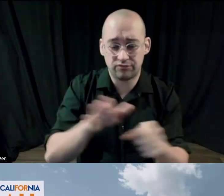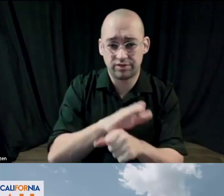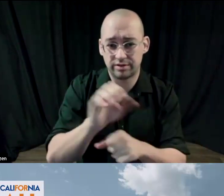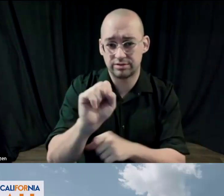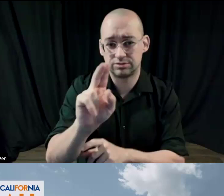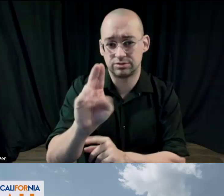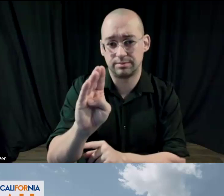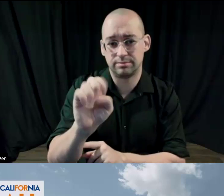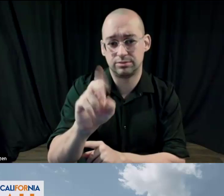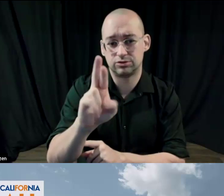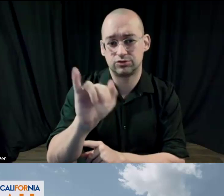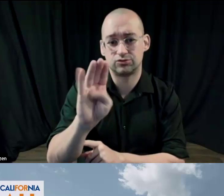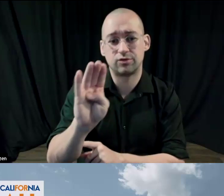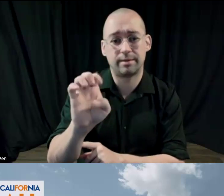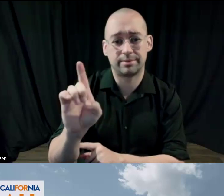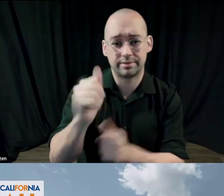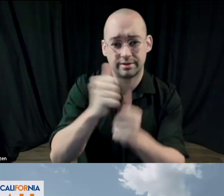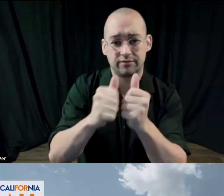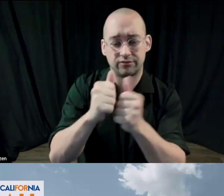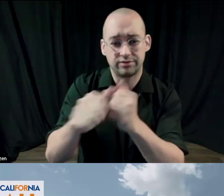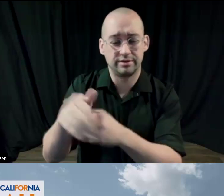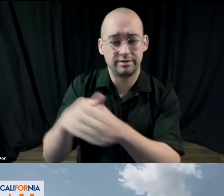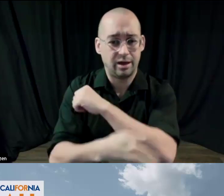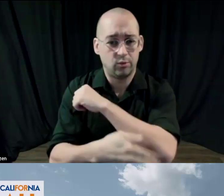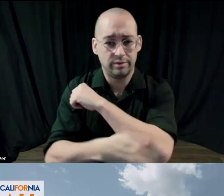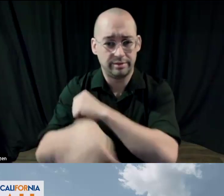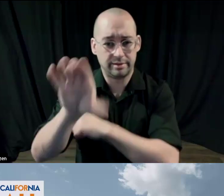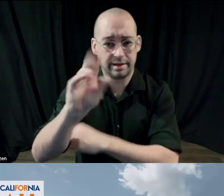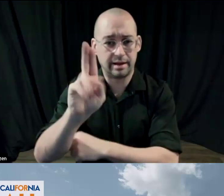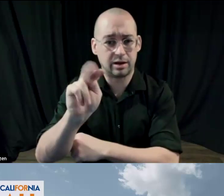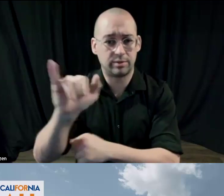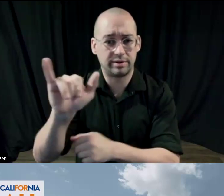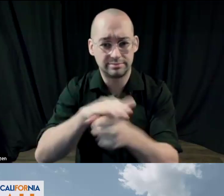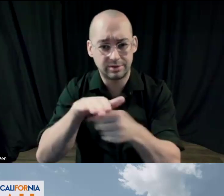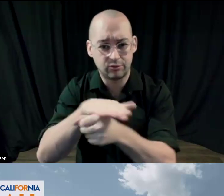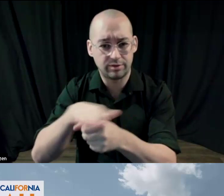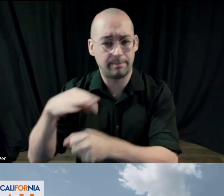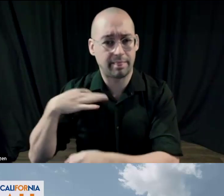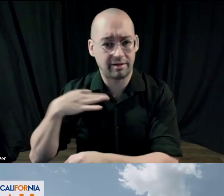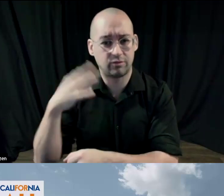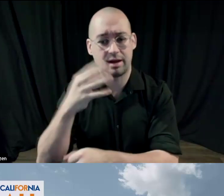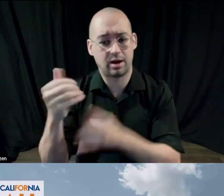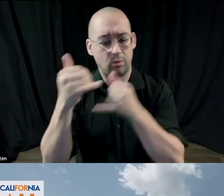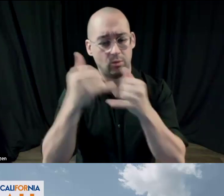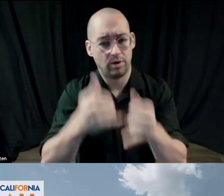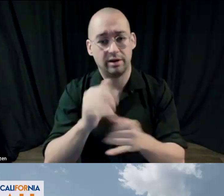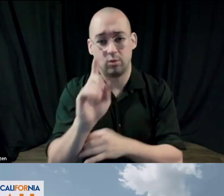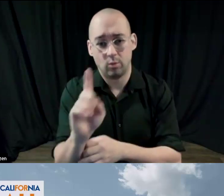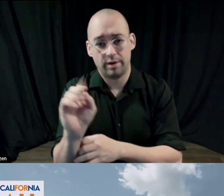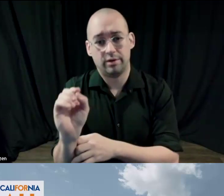that every county geographic allocation is applied for and awarded either in a single